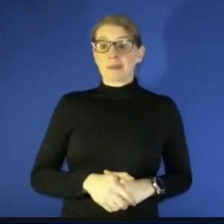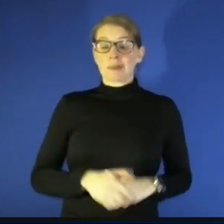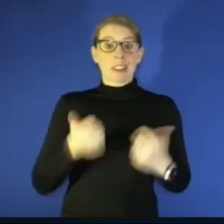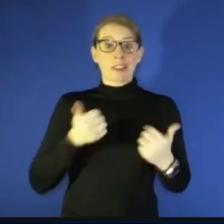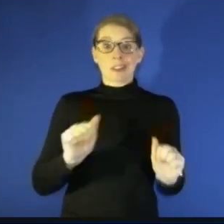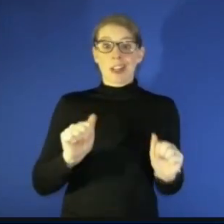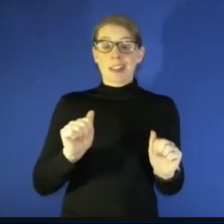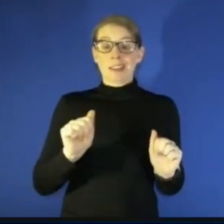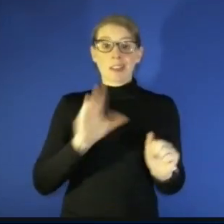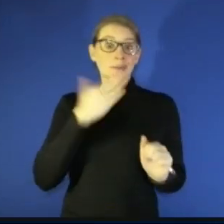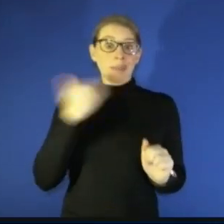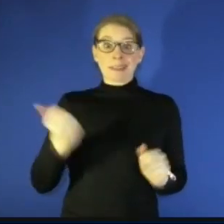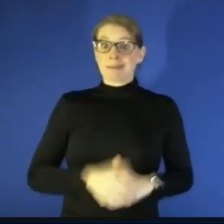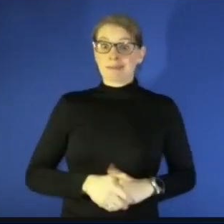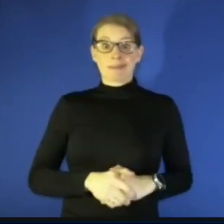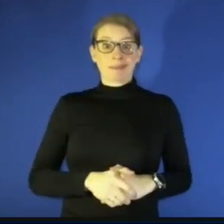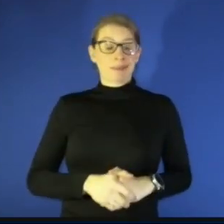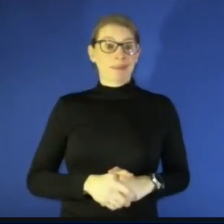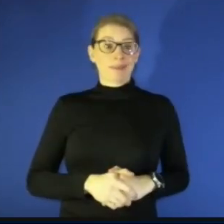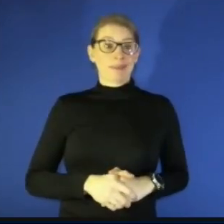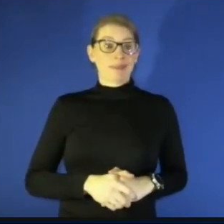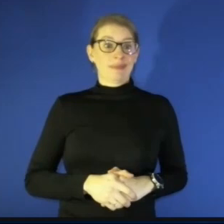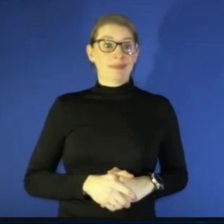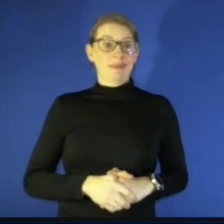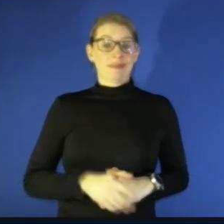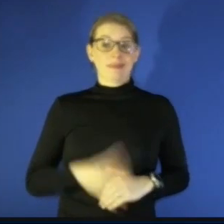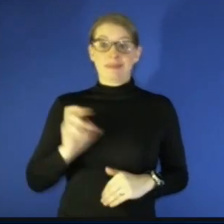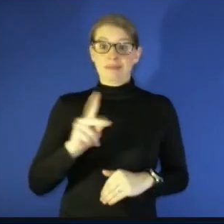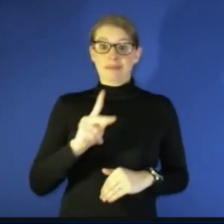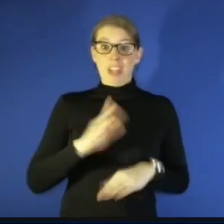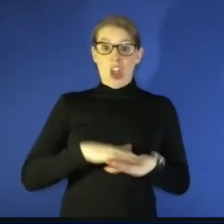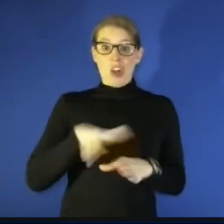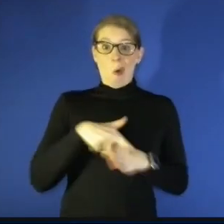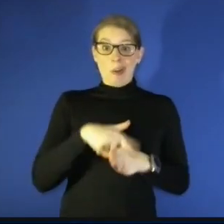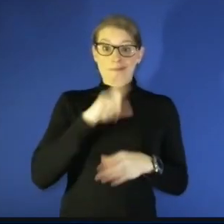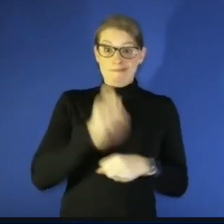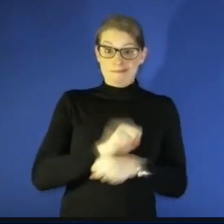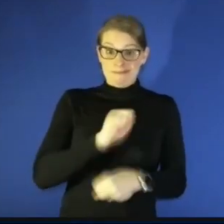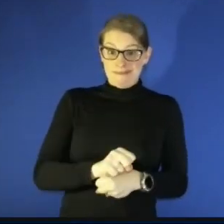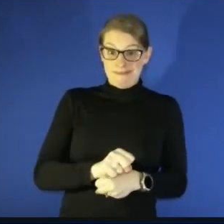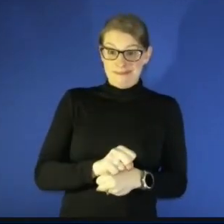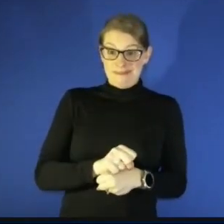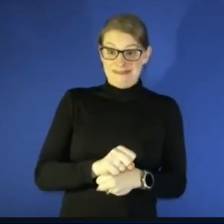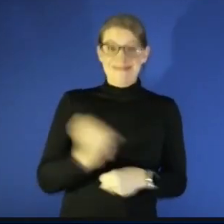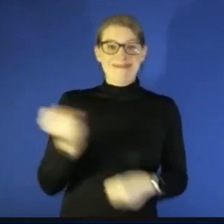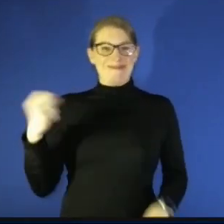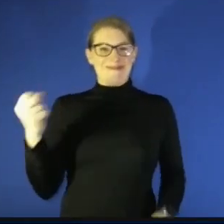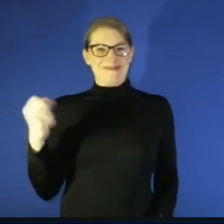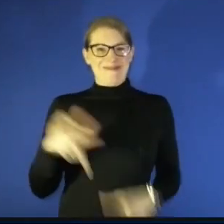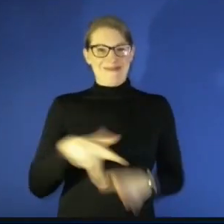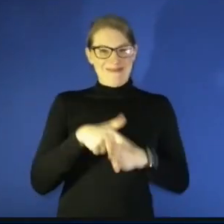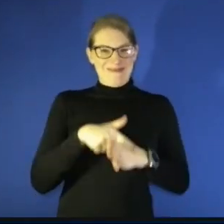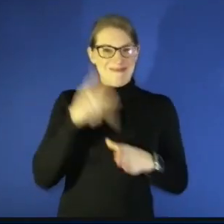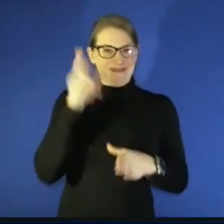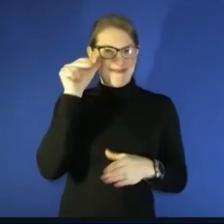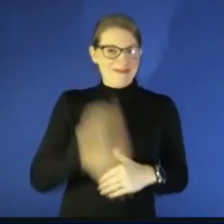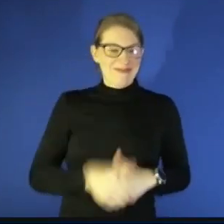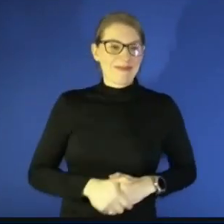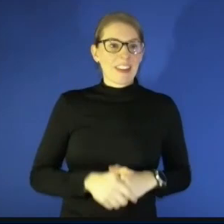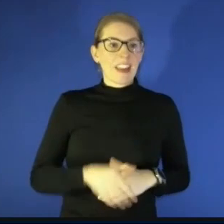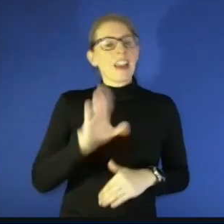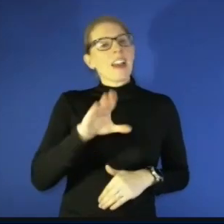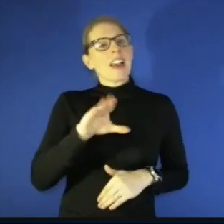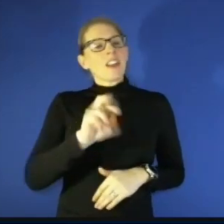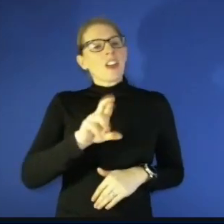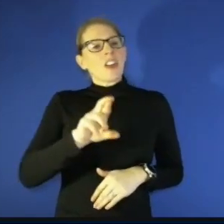has. You're back on the horse, literally? Back on your horse? Good. Dr. Ebersole, what's it like to